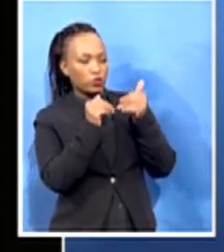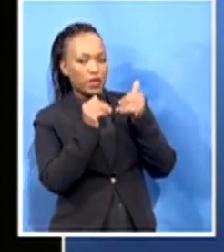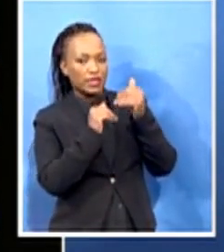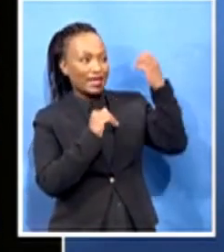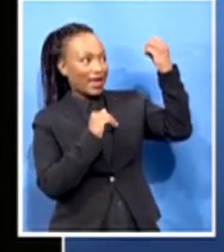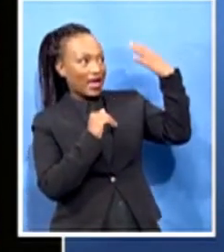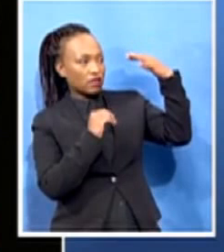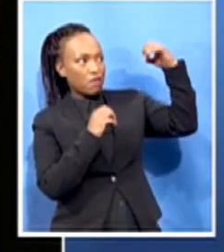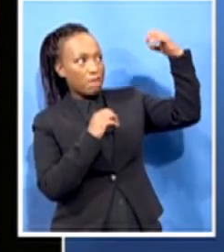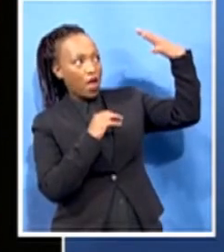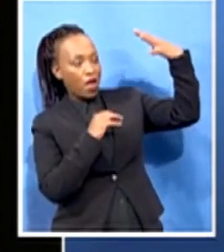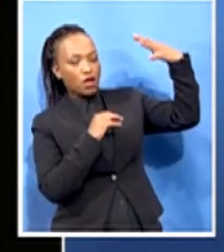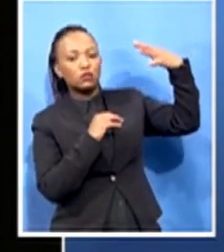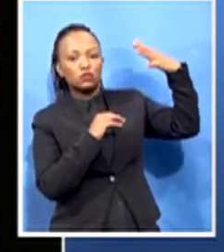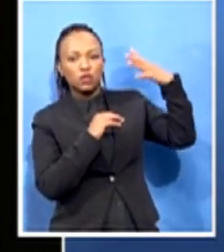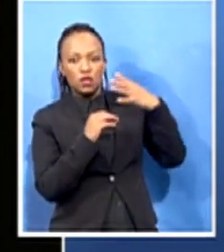If you take